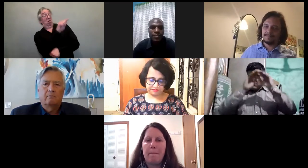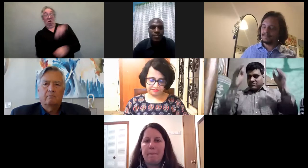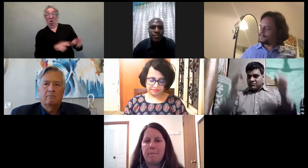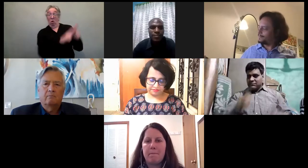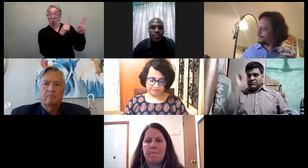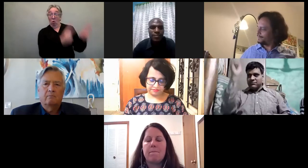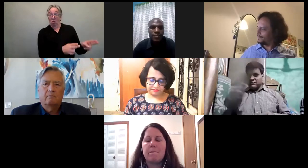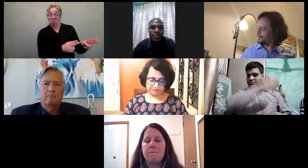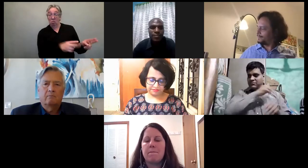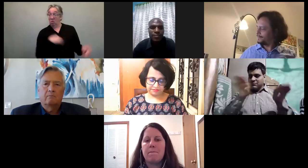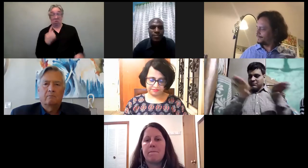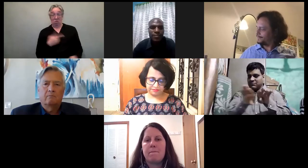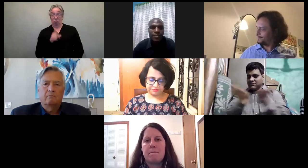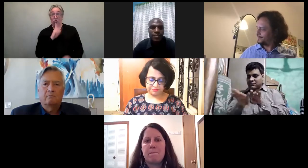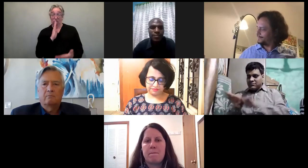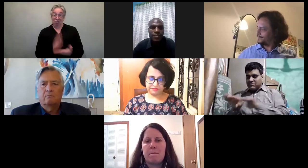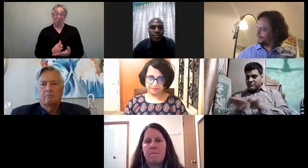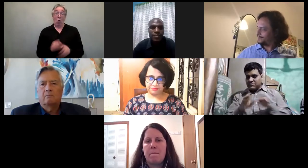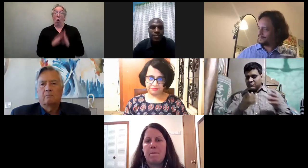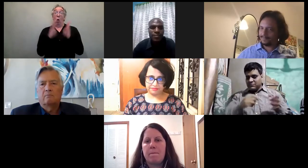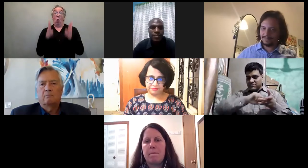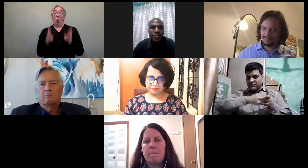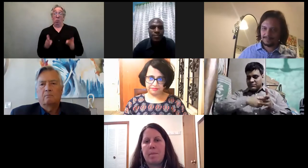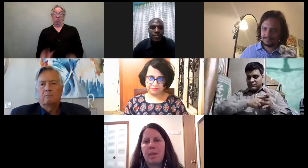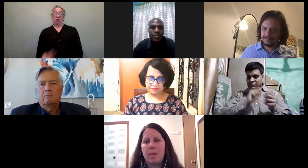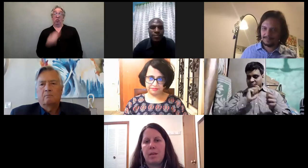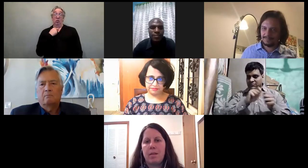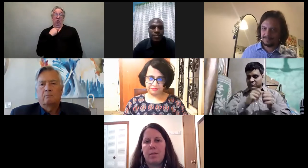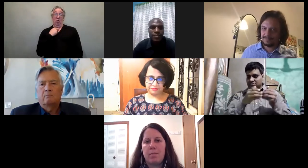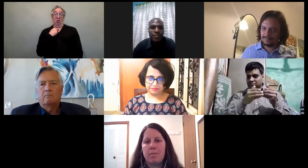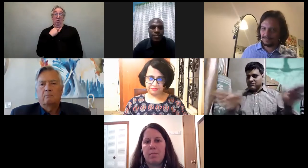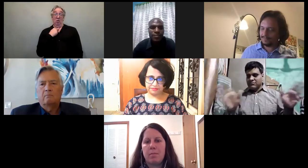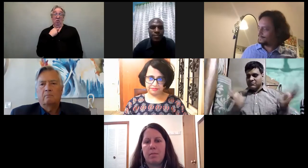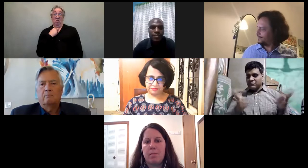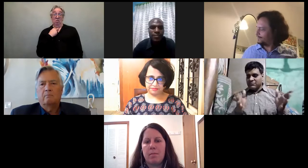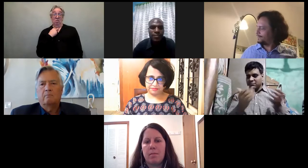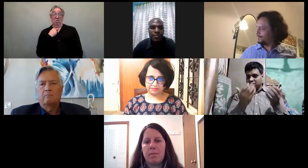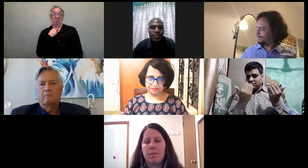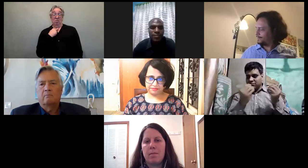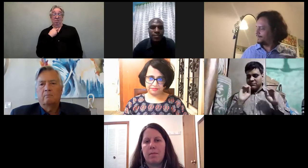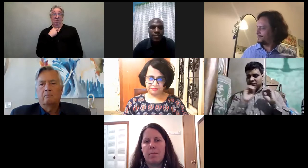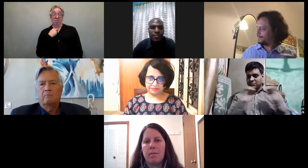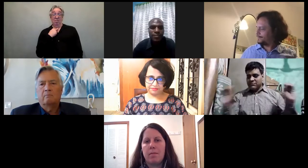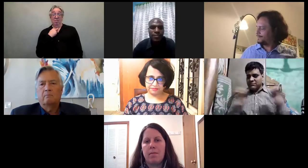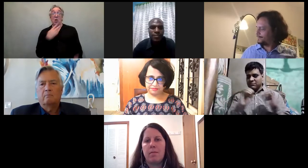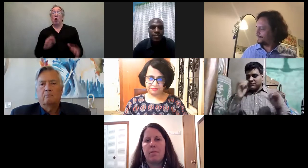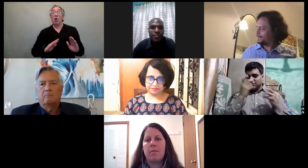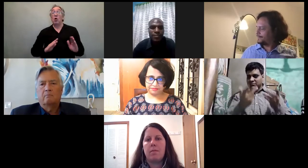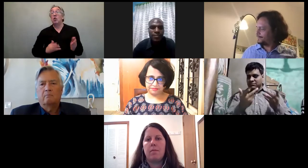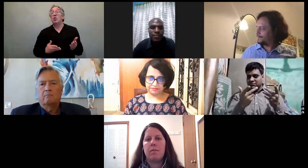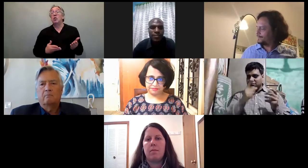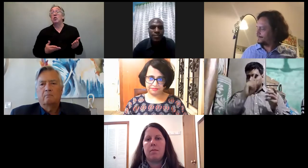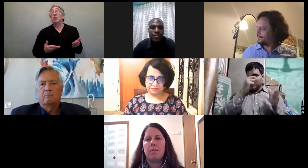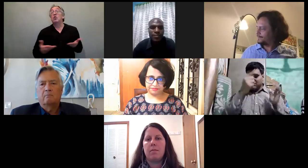stuck, and we are not able to send them for the repair shops to get it serviced because the